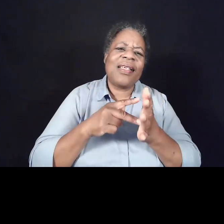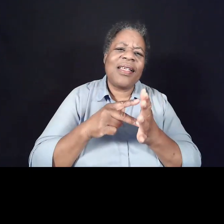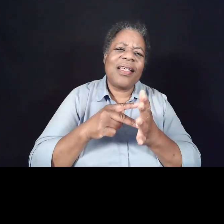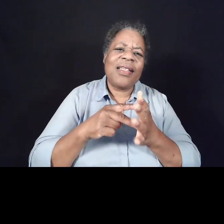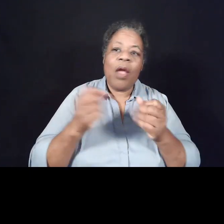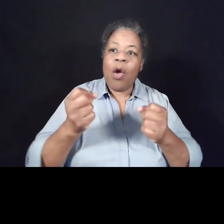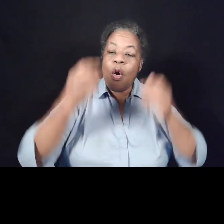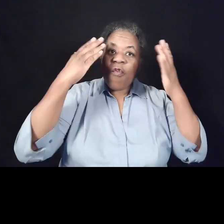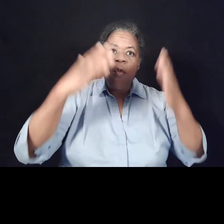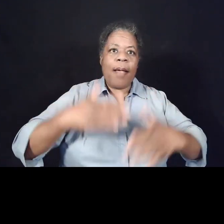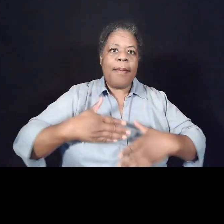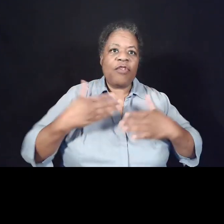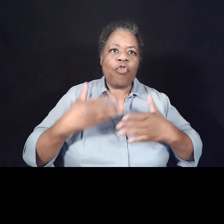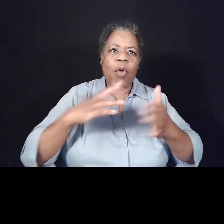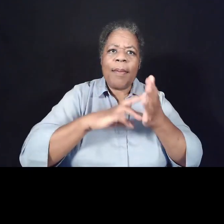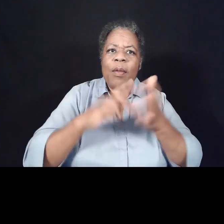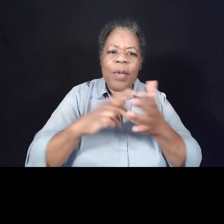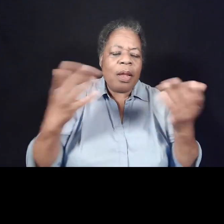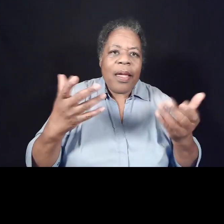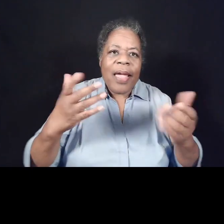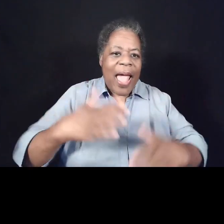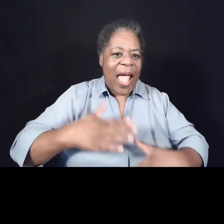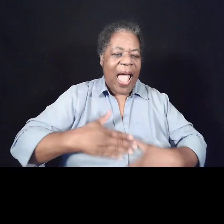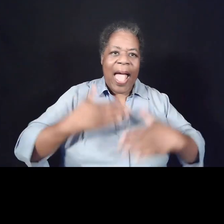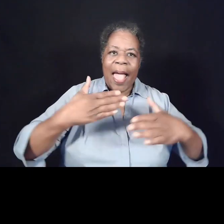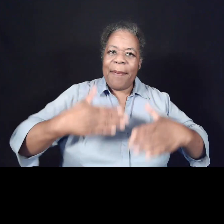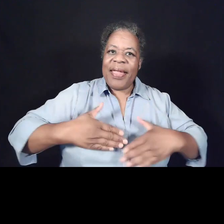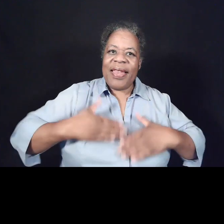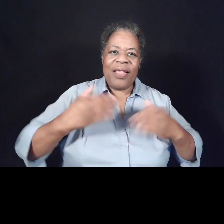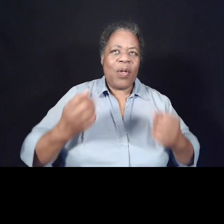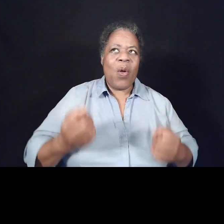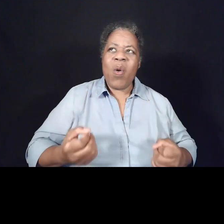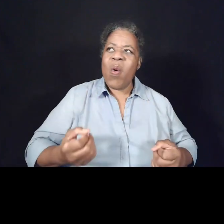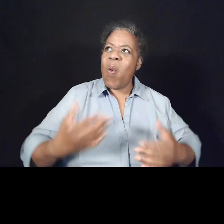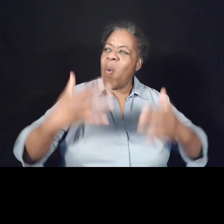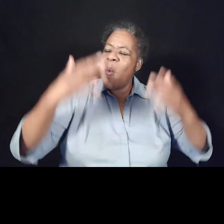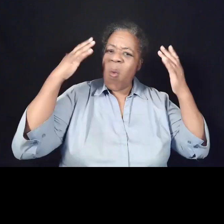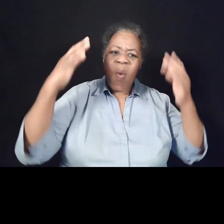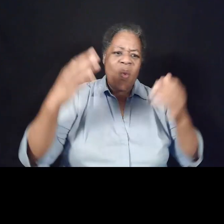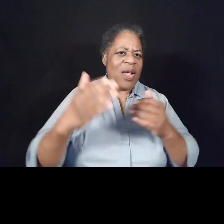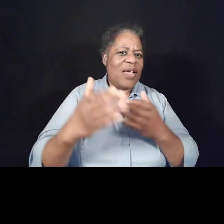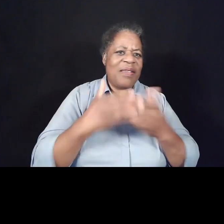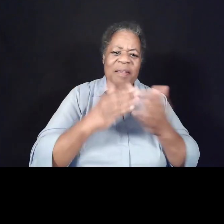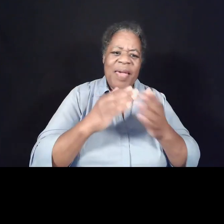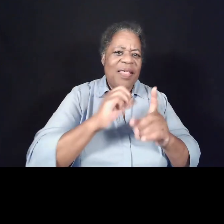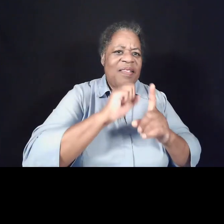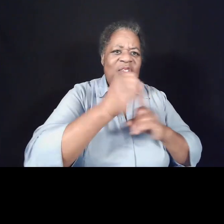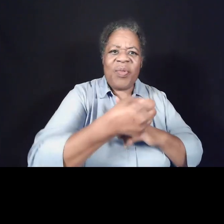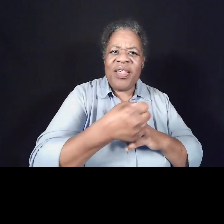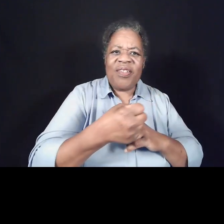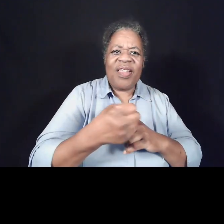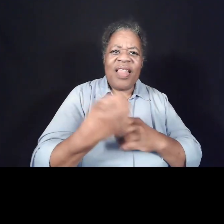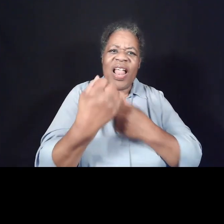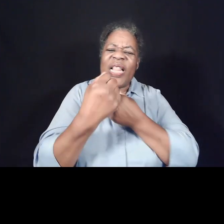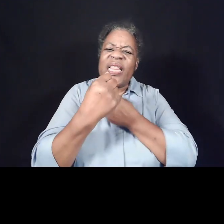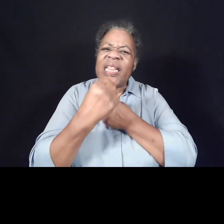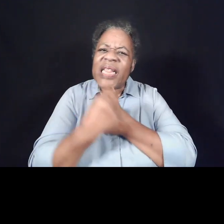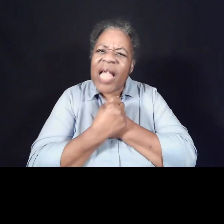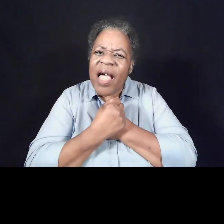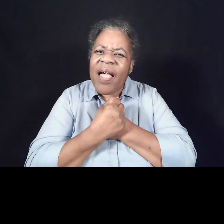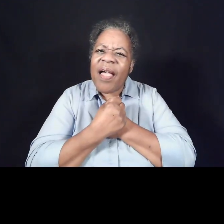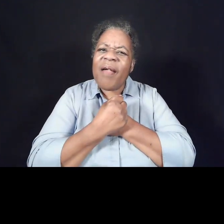Overwhelming joy is happiness that transcends our circumstance. Love that's unconditional